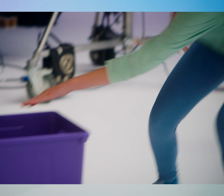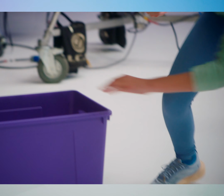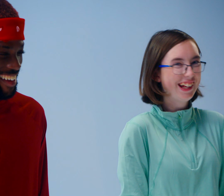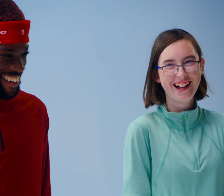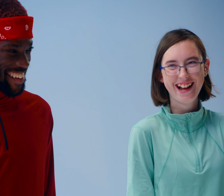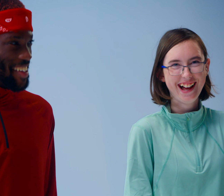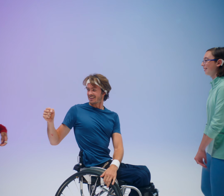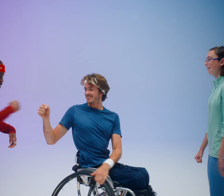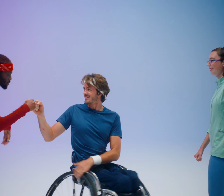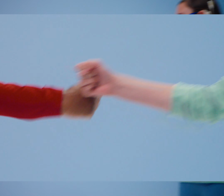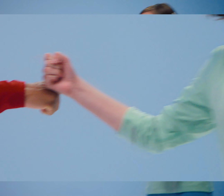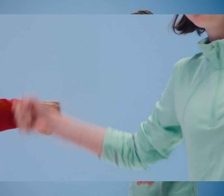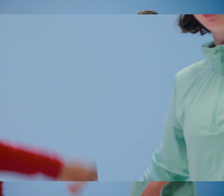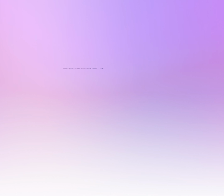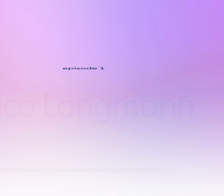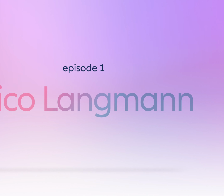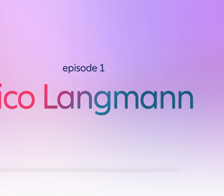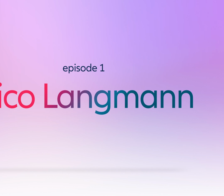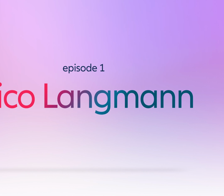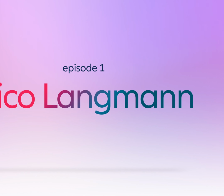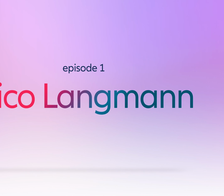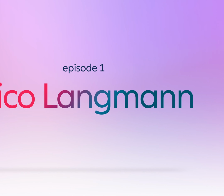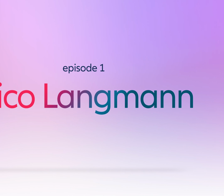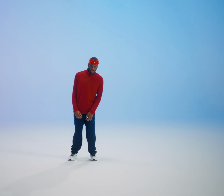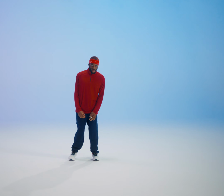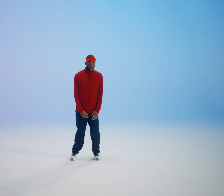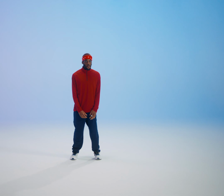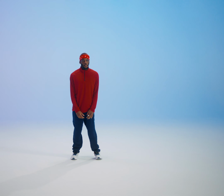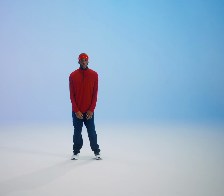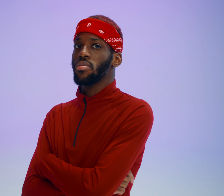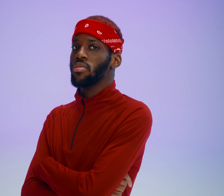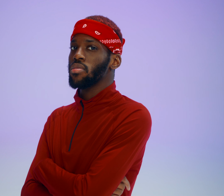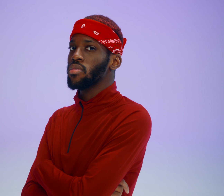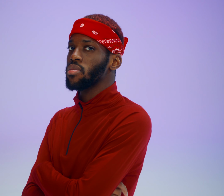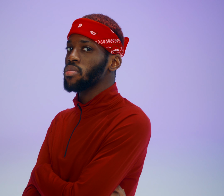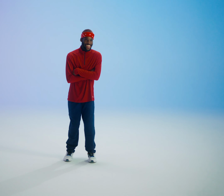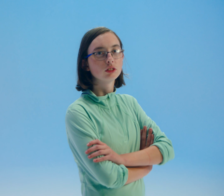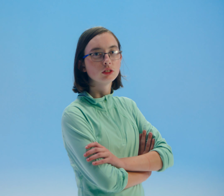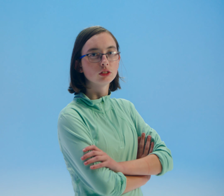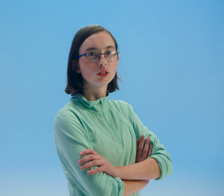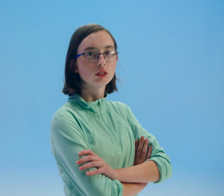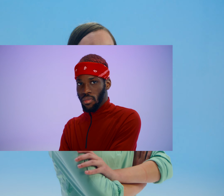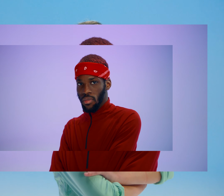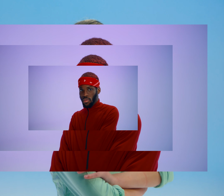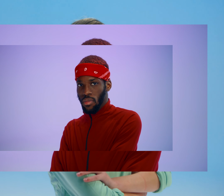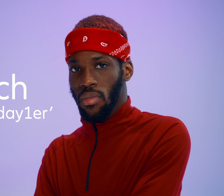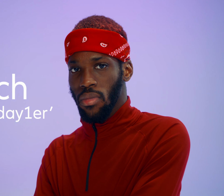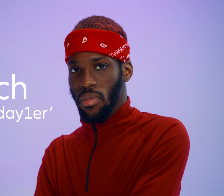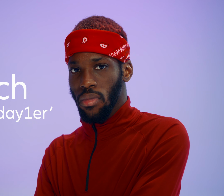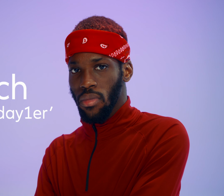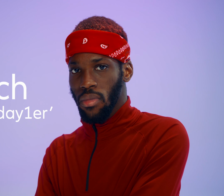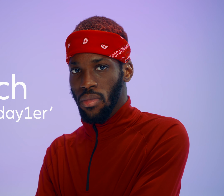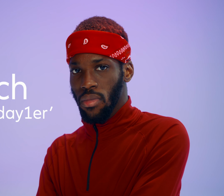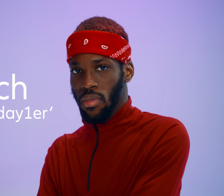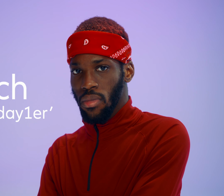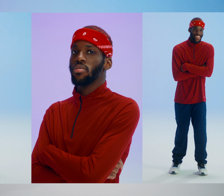wheelchair and a boy and girl. Episode one, Nico Langlund. Introducing our first day one-er. I'm